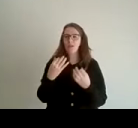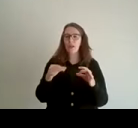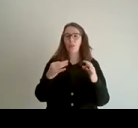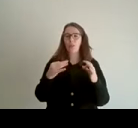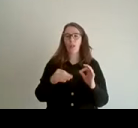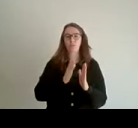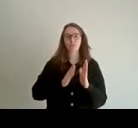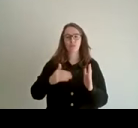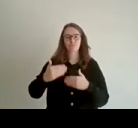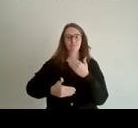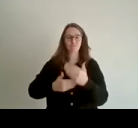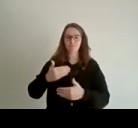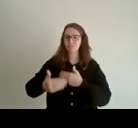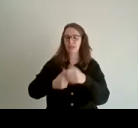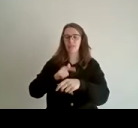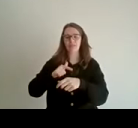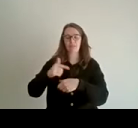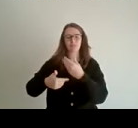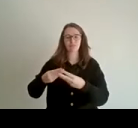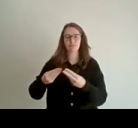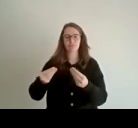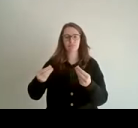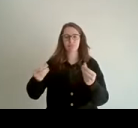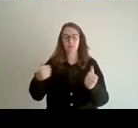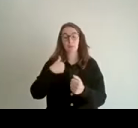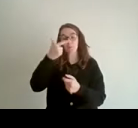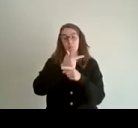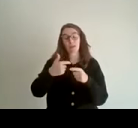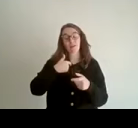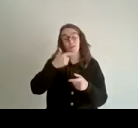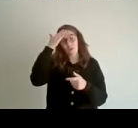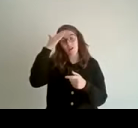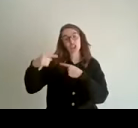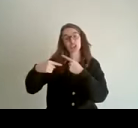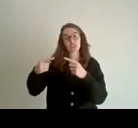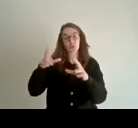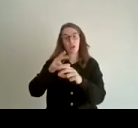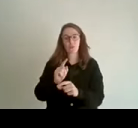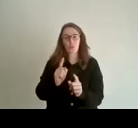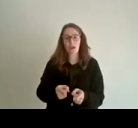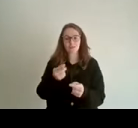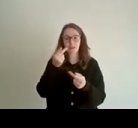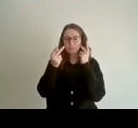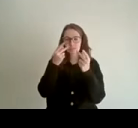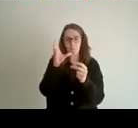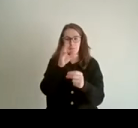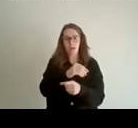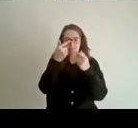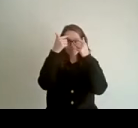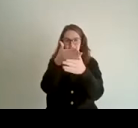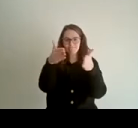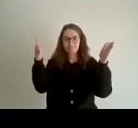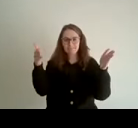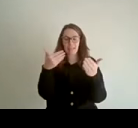as new generations come with a more open-minded view. On the other hand, there is a lot of responsibility for